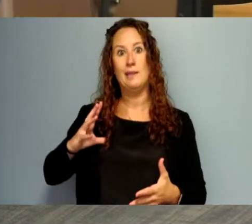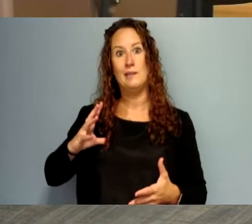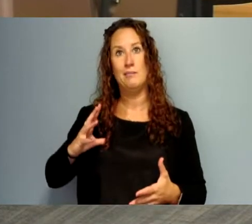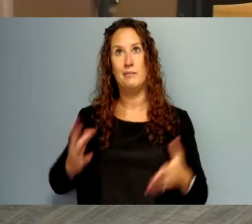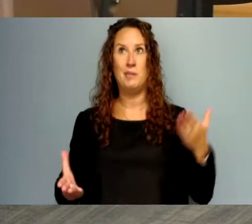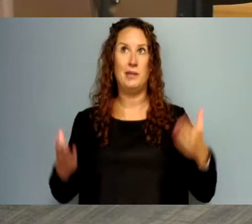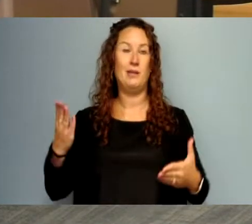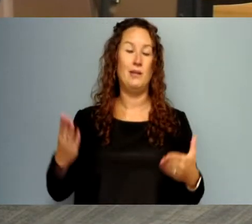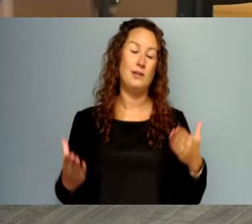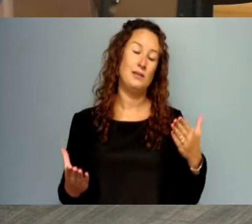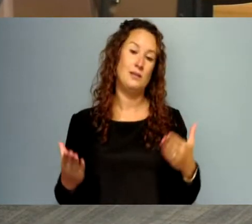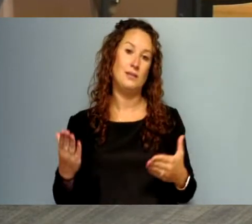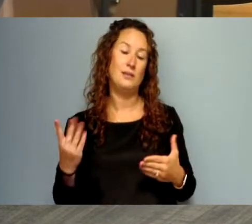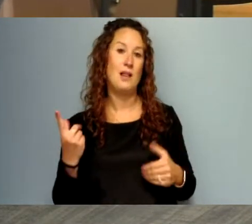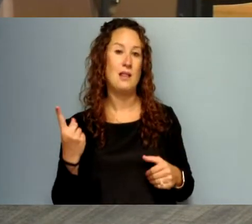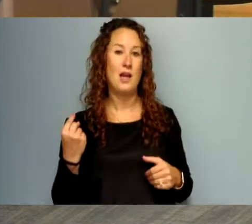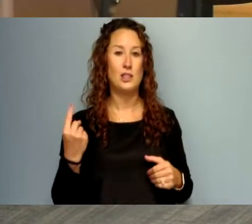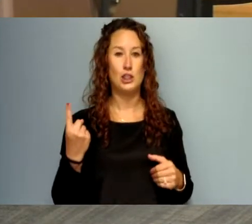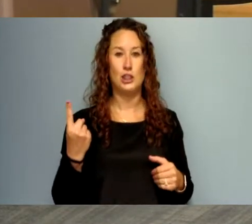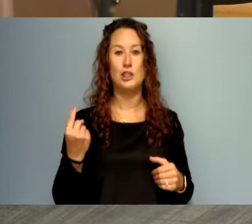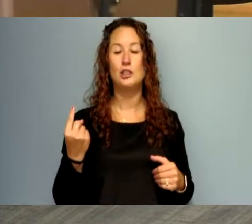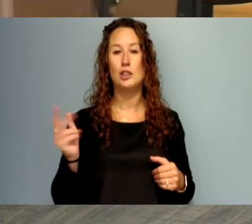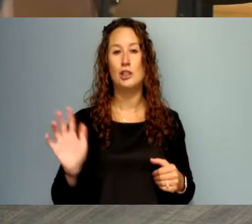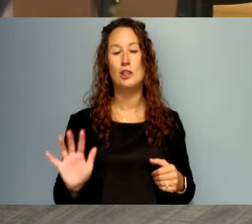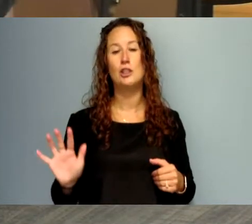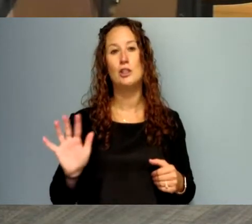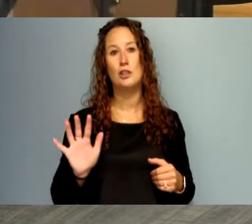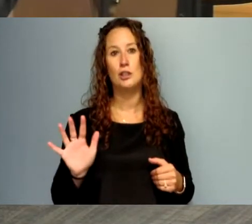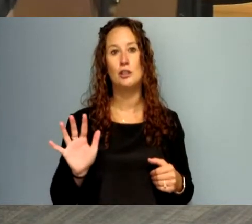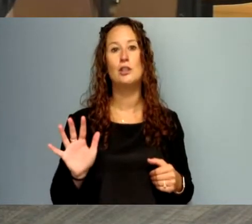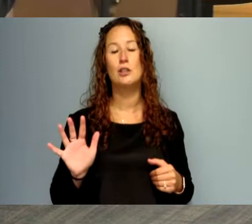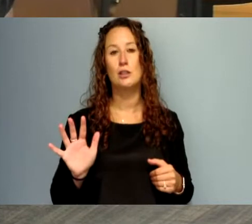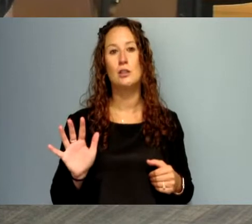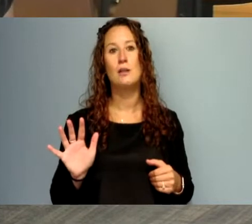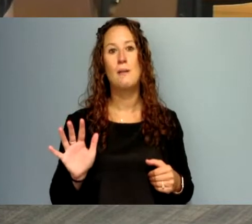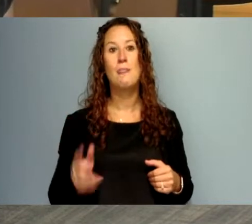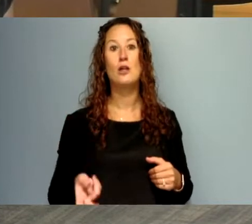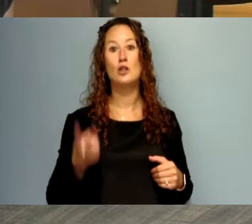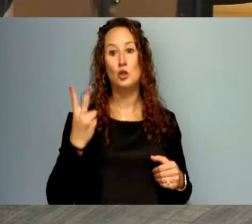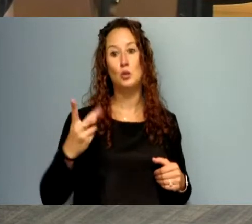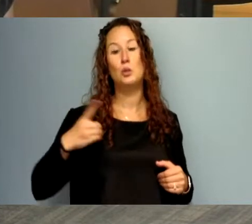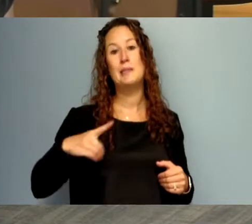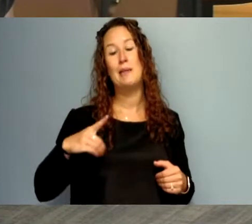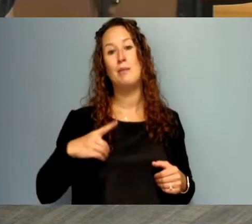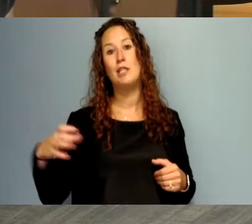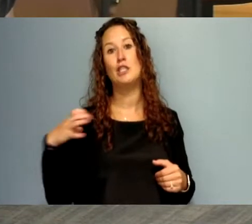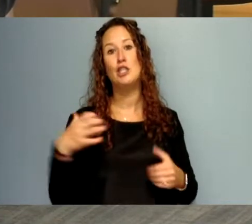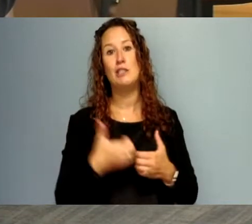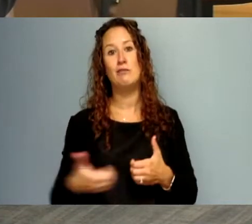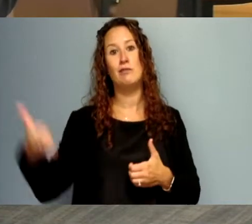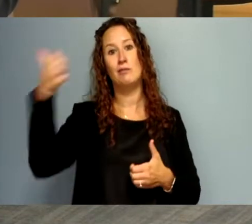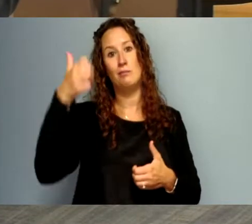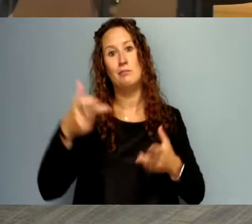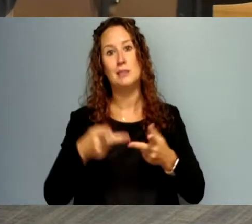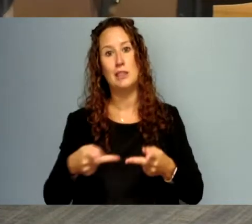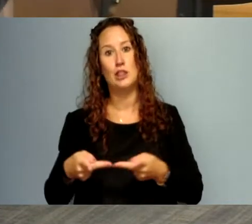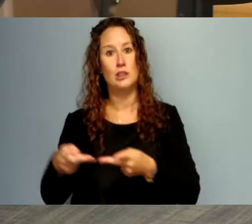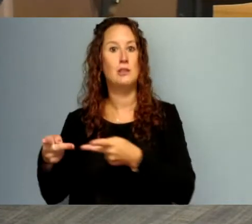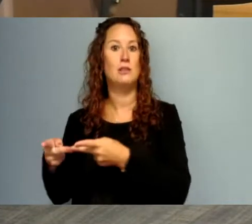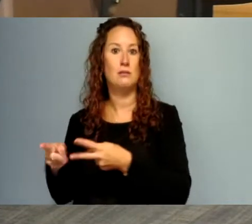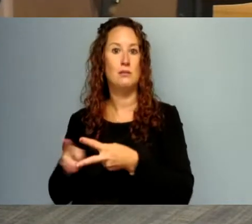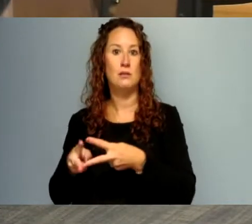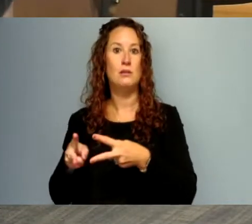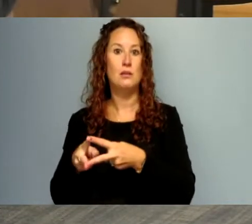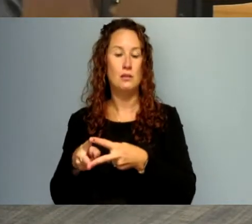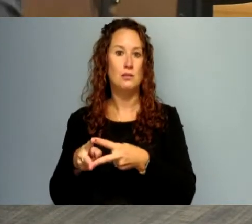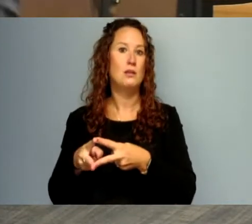last year or so, to have 2 deputy chief positions. And that's because of